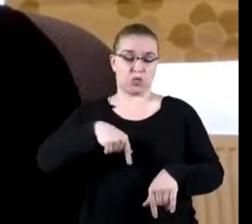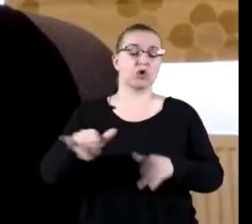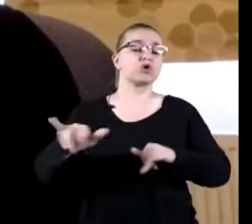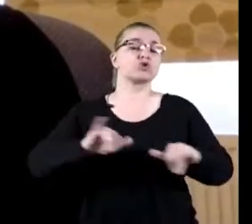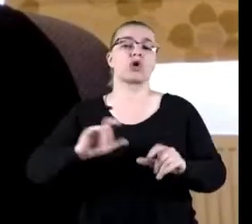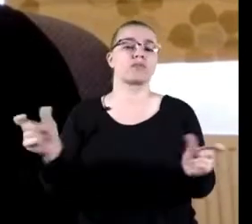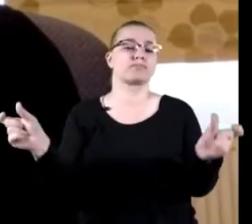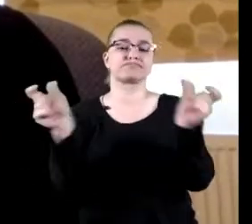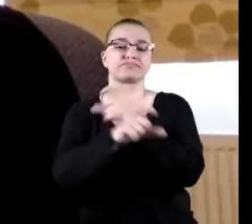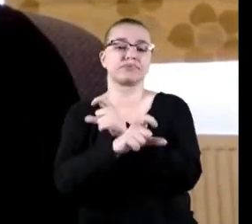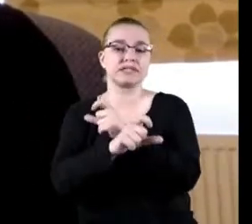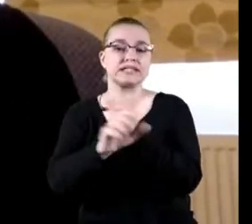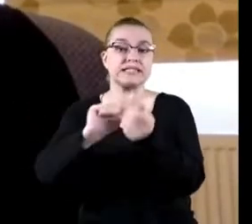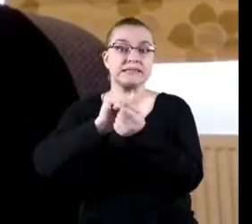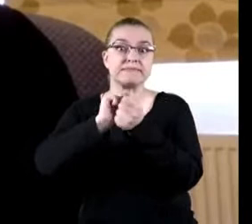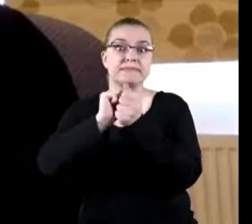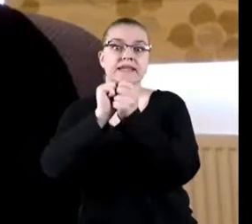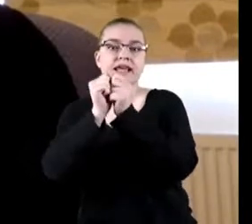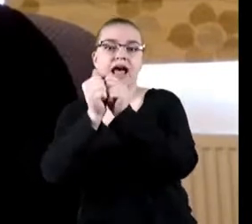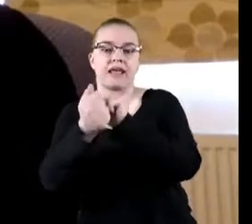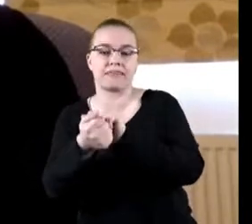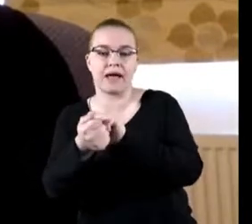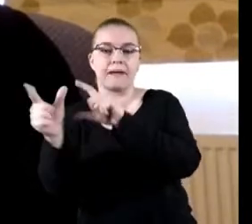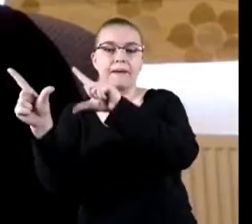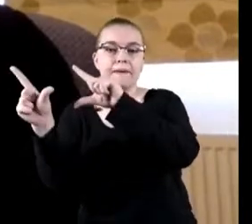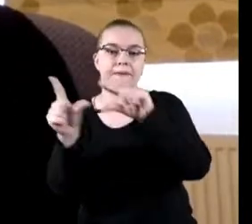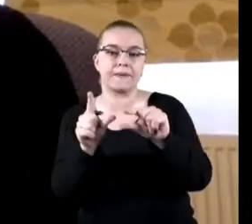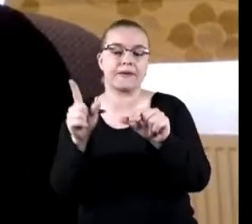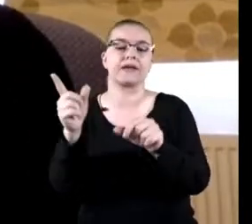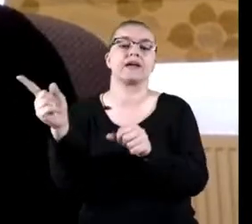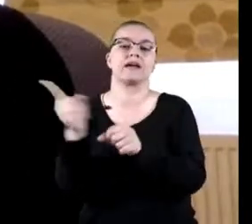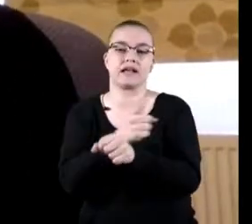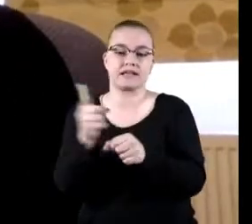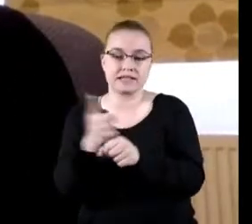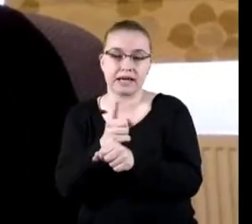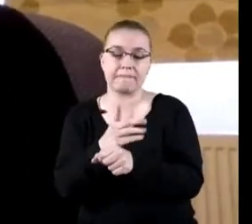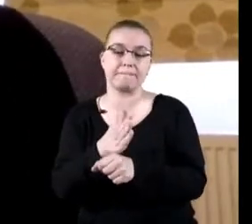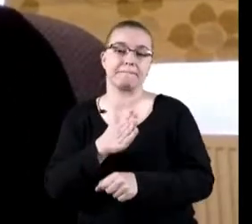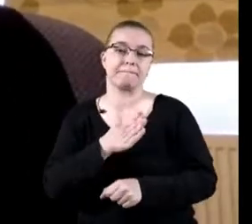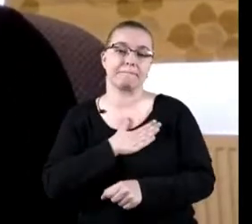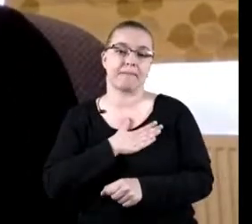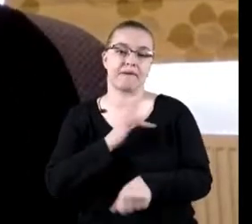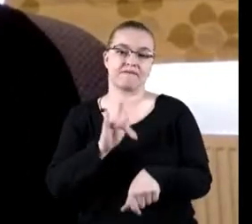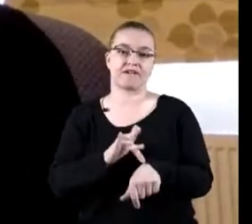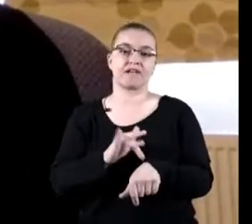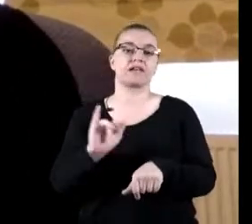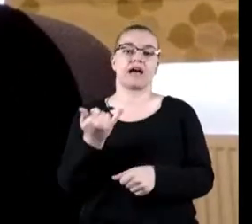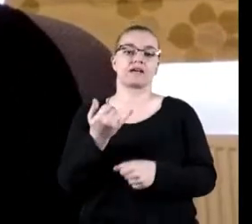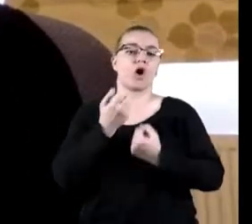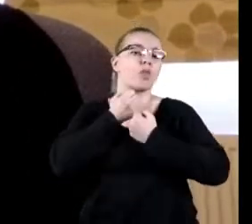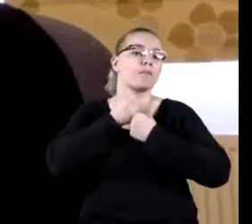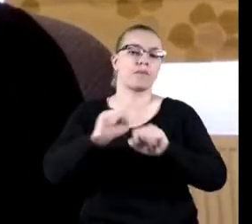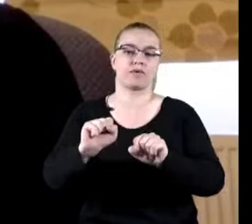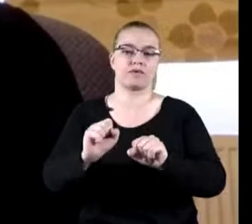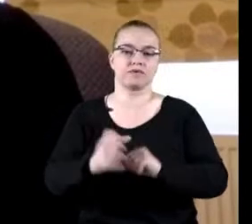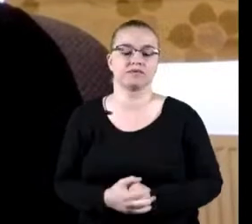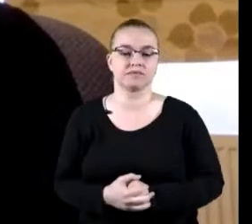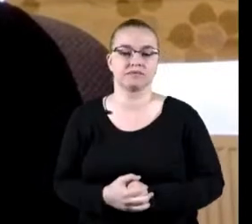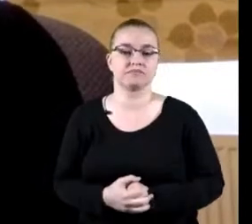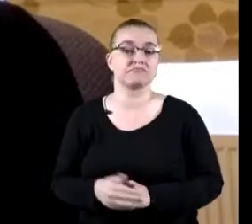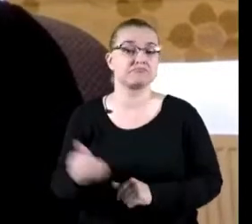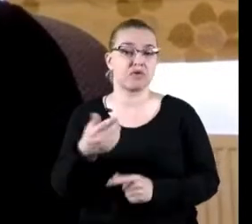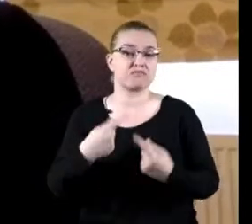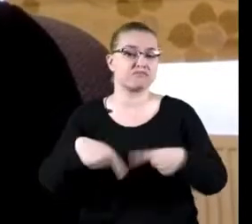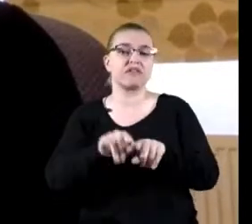towards disaster prevention, they receive a significant resilience dividend. This dividend can be realized through